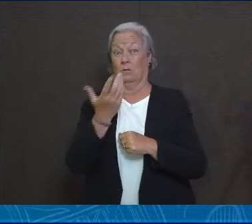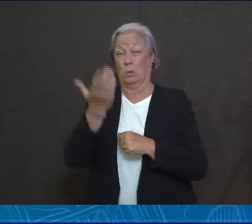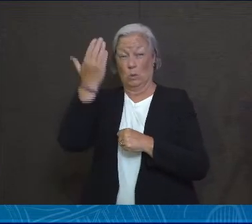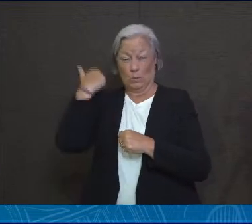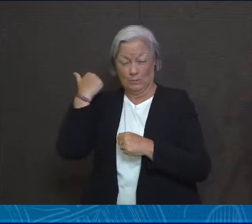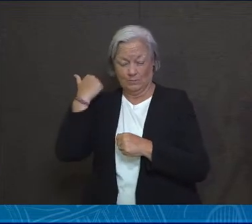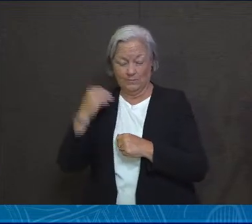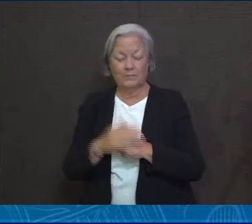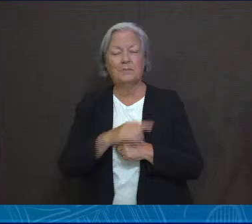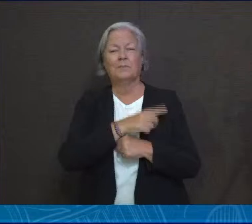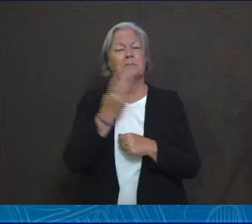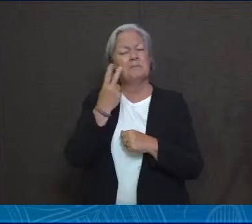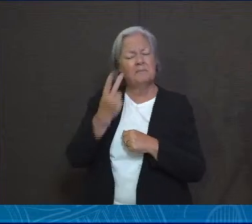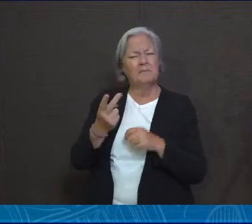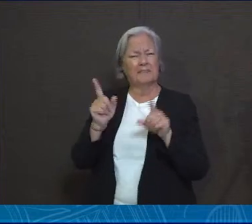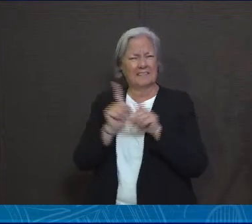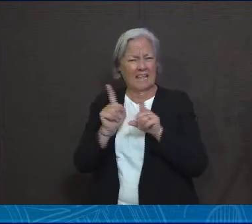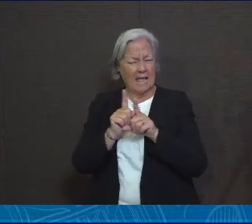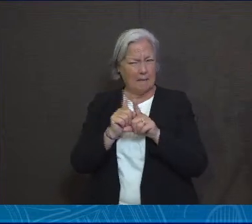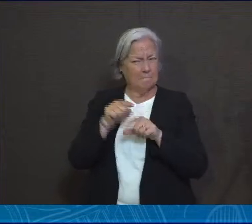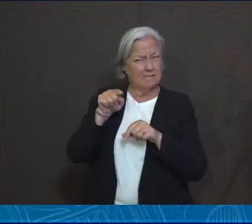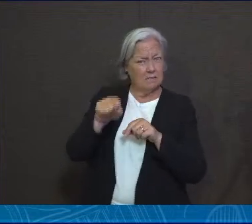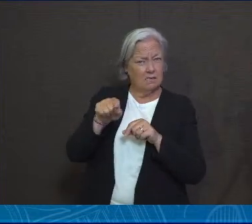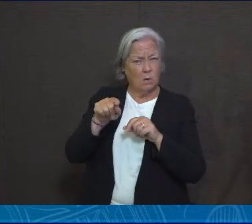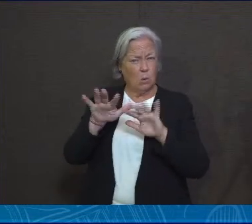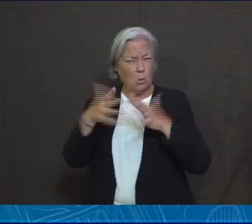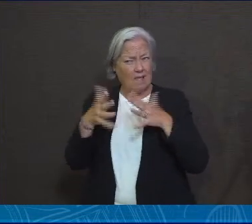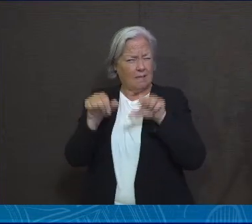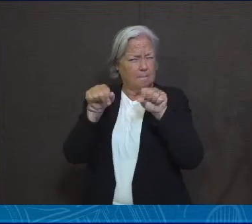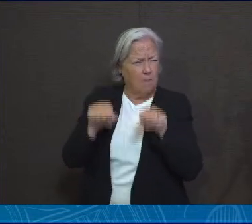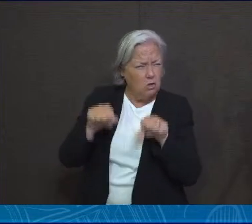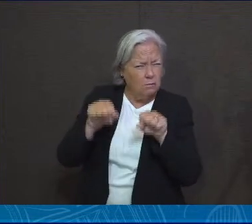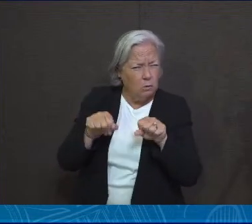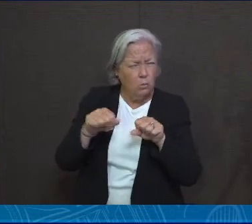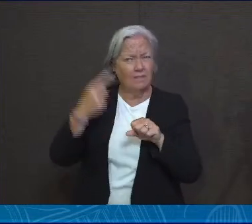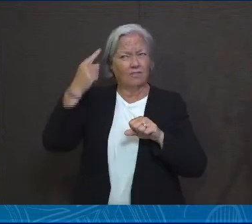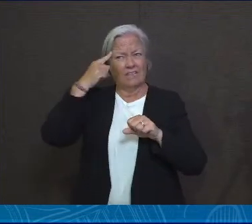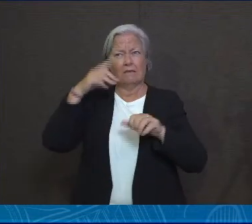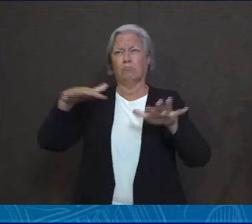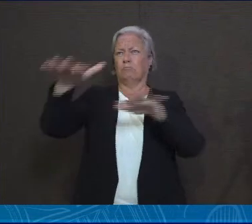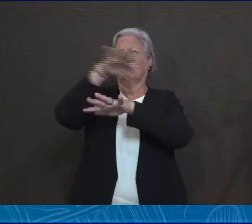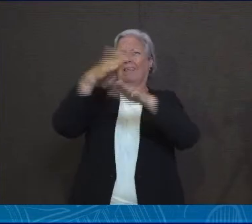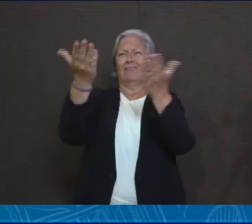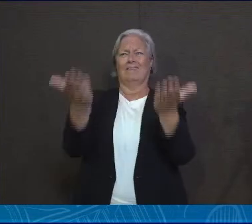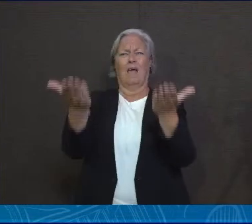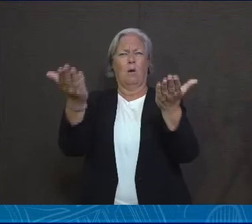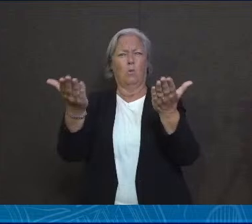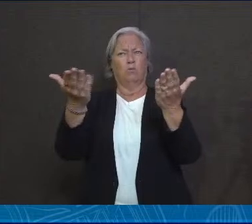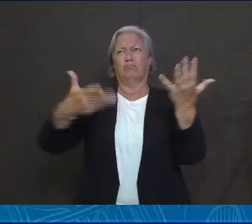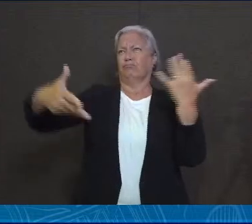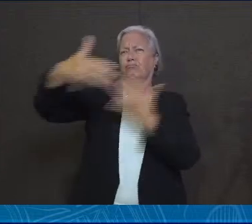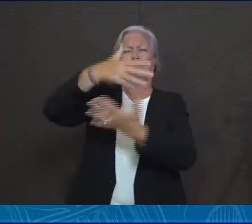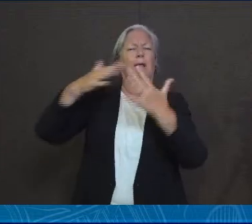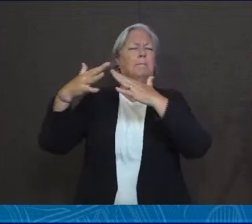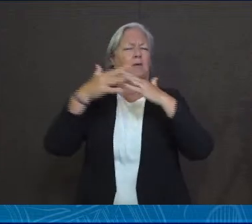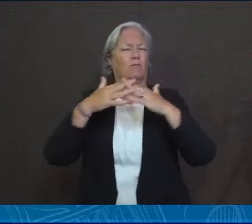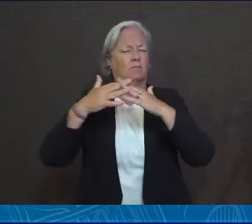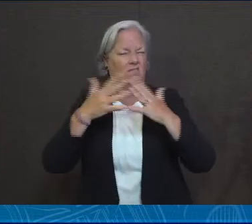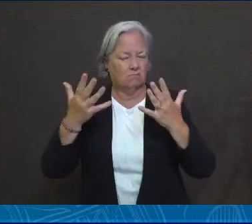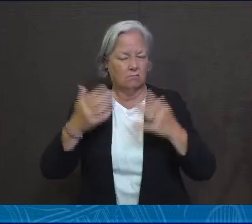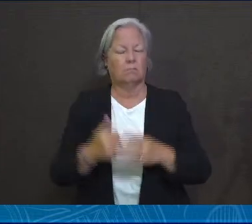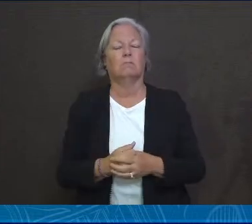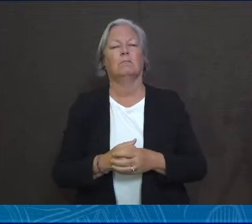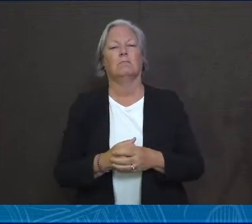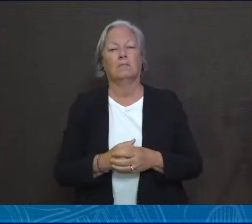was possible for a storm given the circumstances, given the environmental conditions, we can actually model what